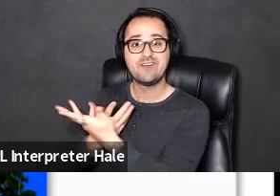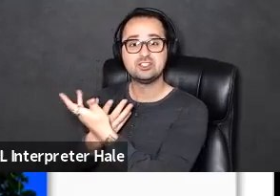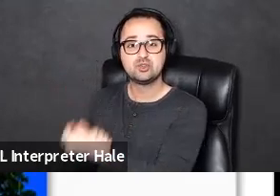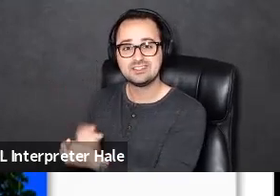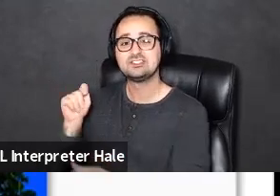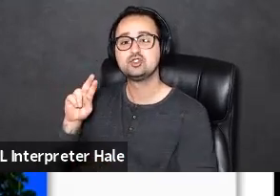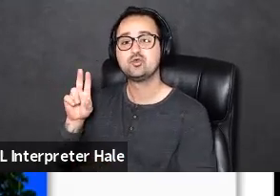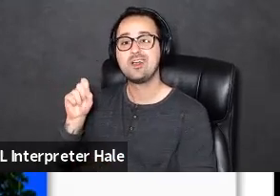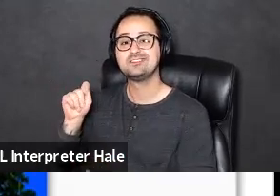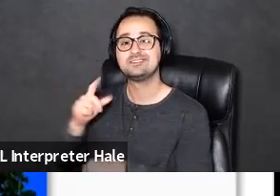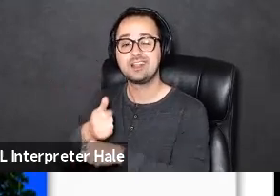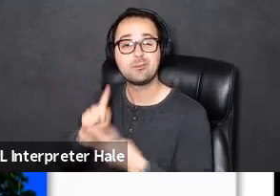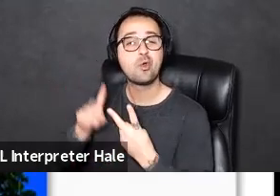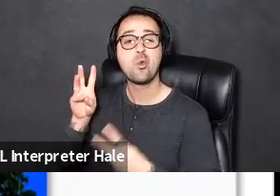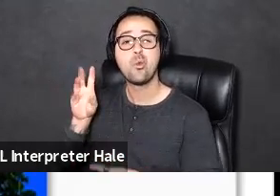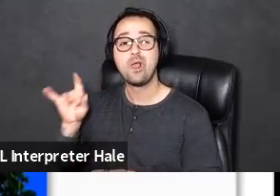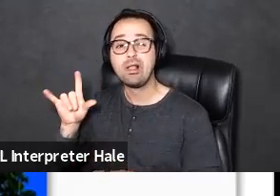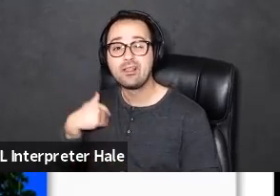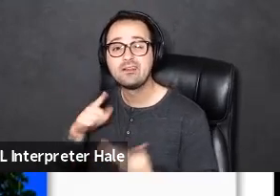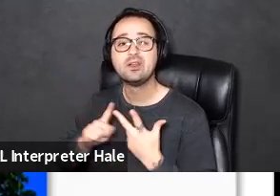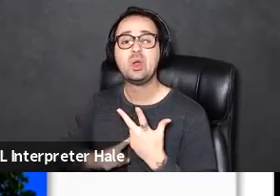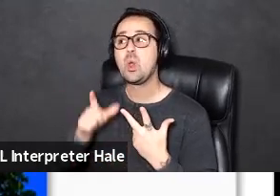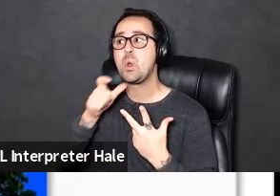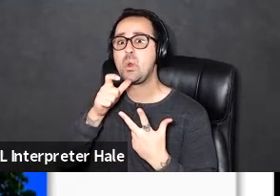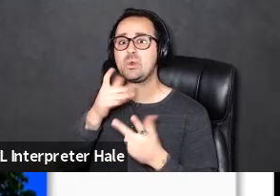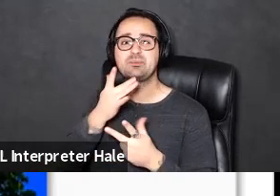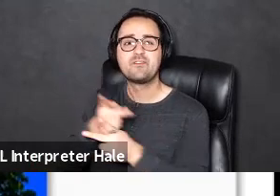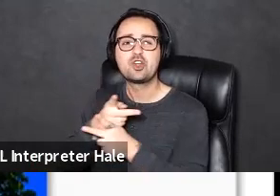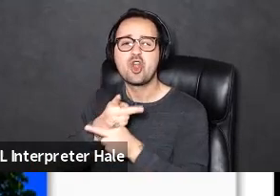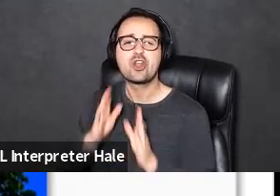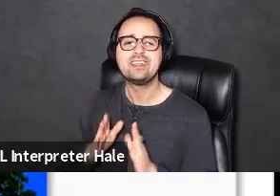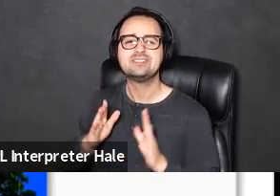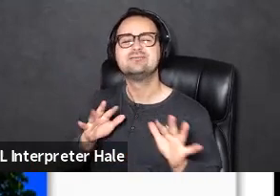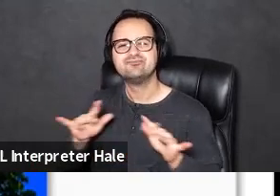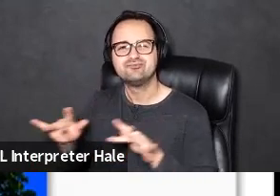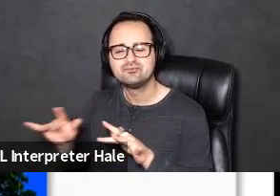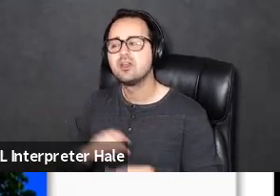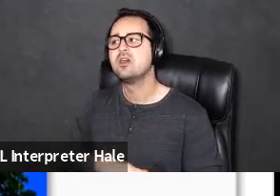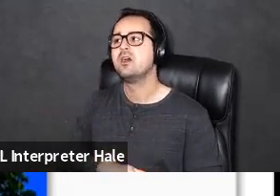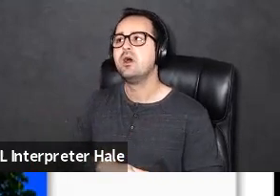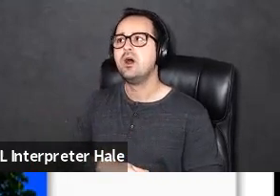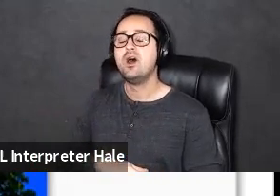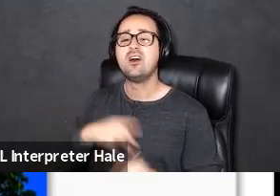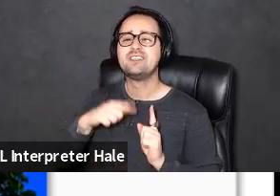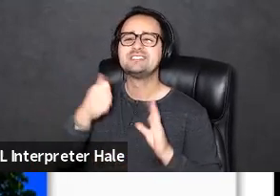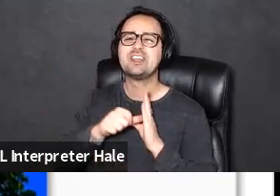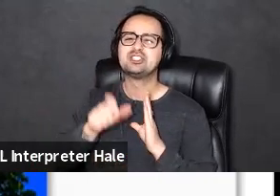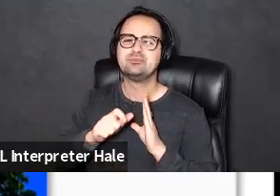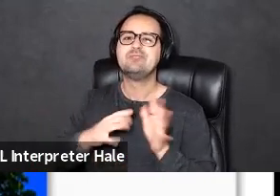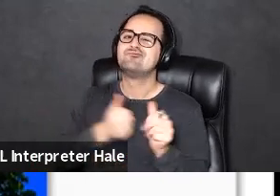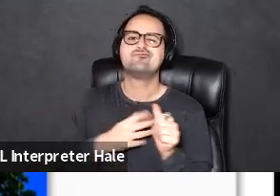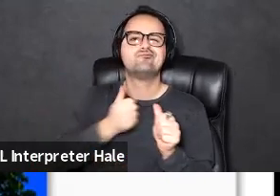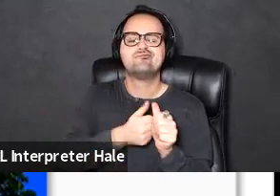Is there a will? What are the legal, who would be the preferred guardian? Those types of things. And this letter should be updated on a